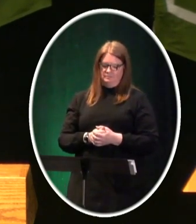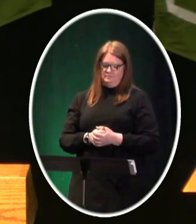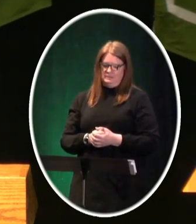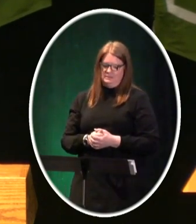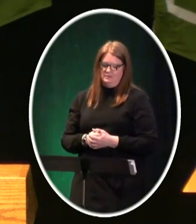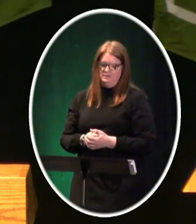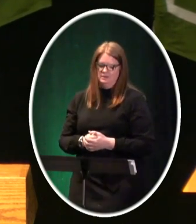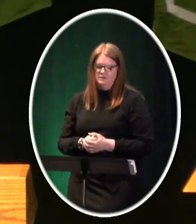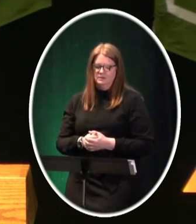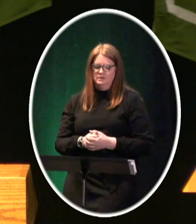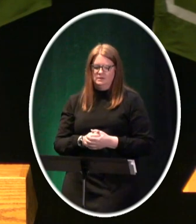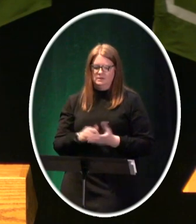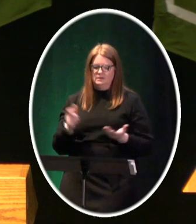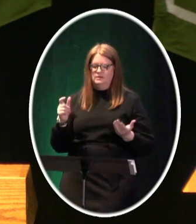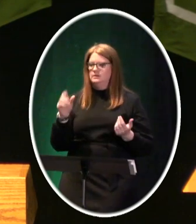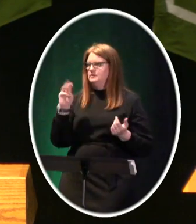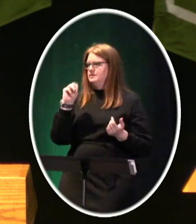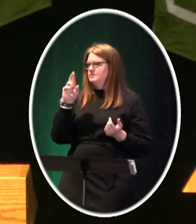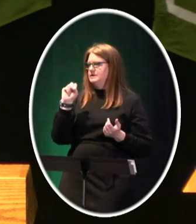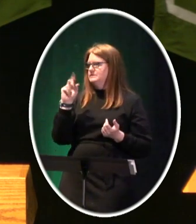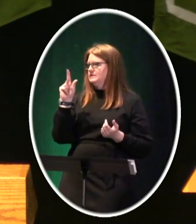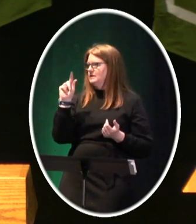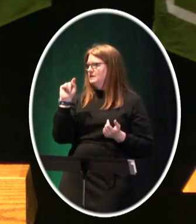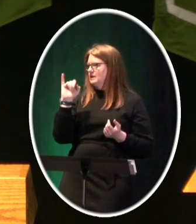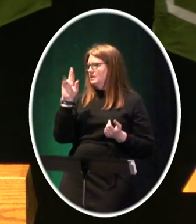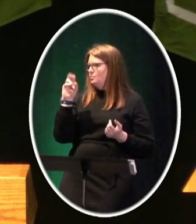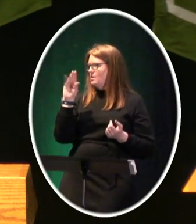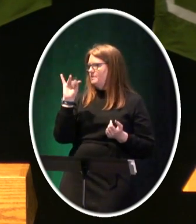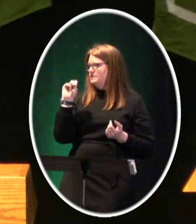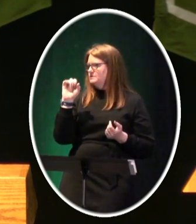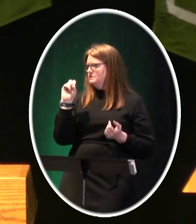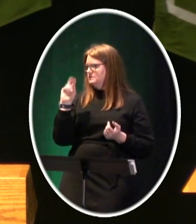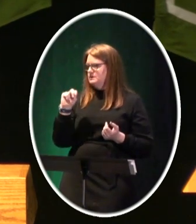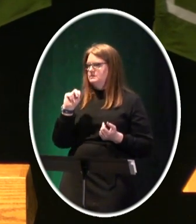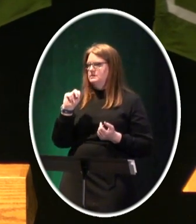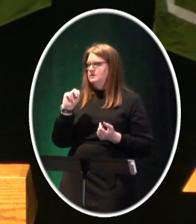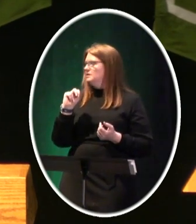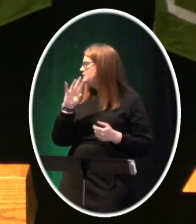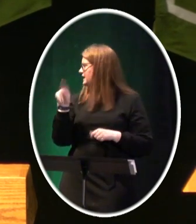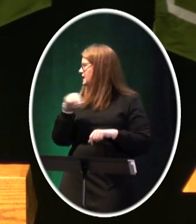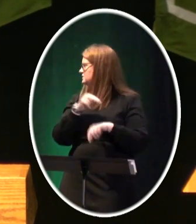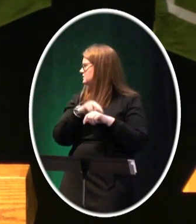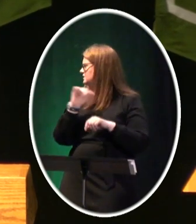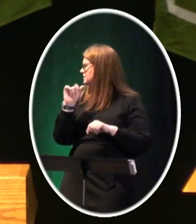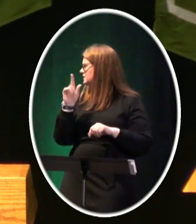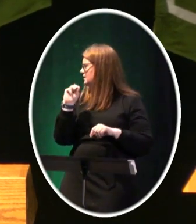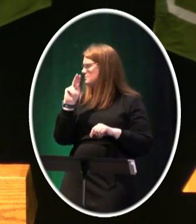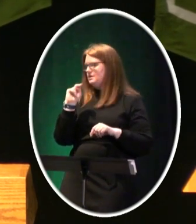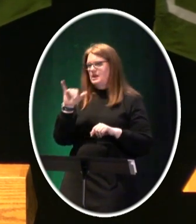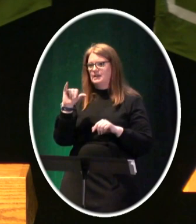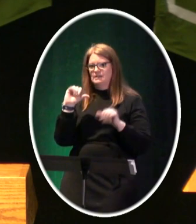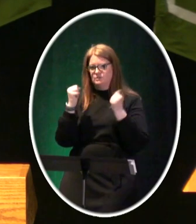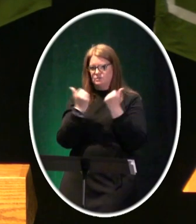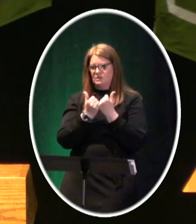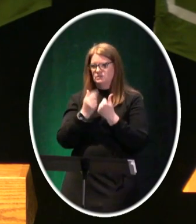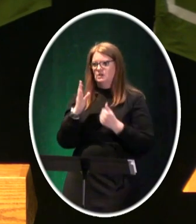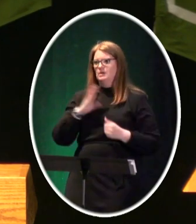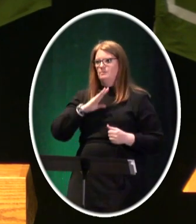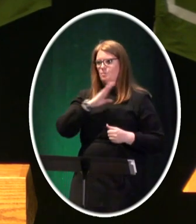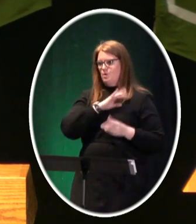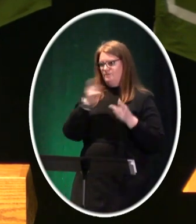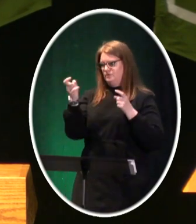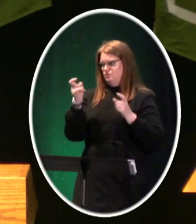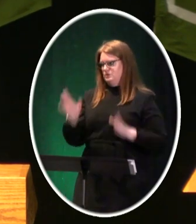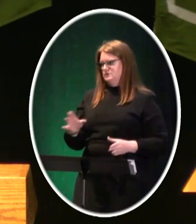Next, I'll ask Ms. Katie Robinson, Chair of the BSC National Alumni Association Board of Directors and